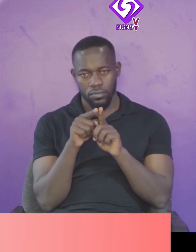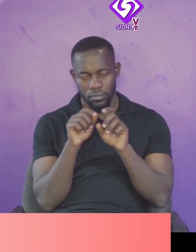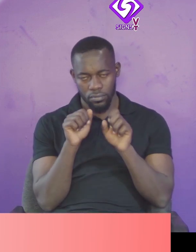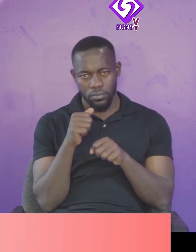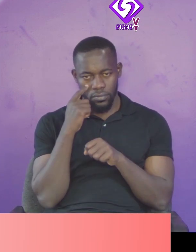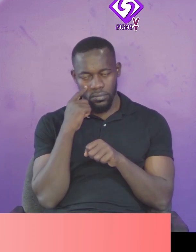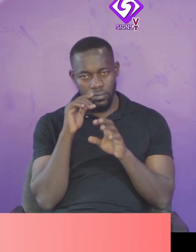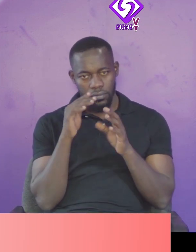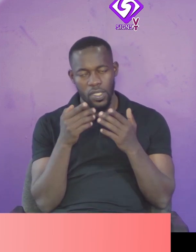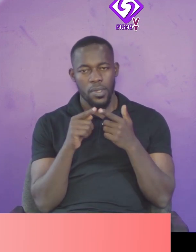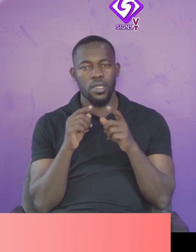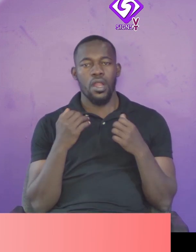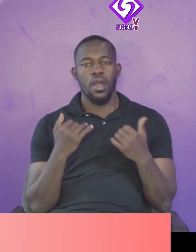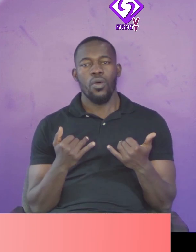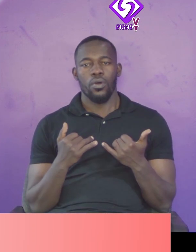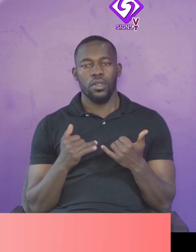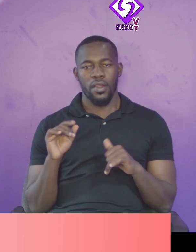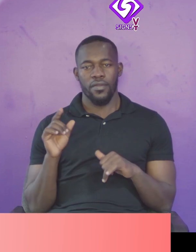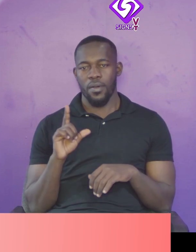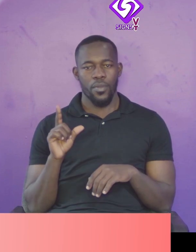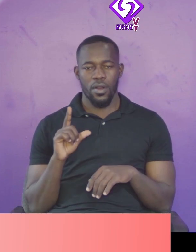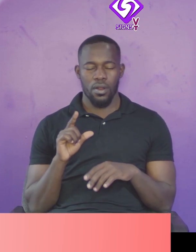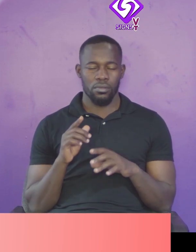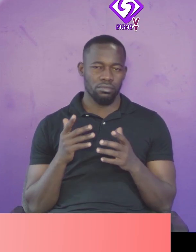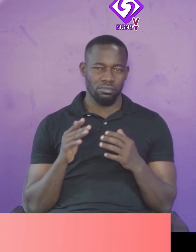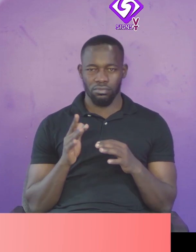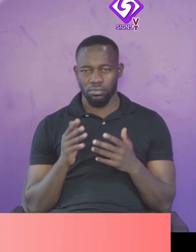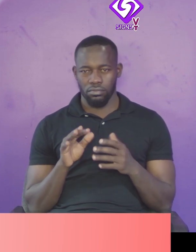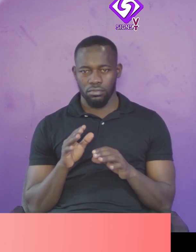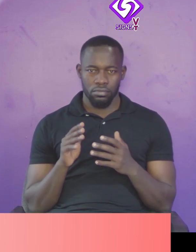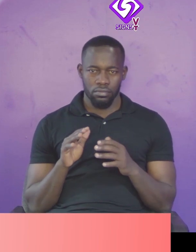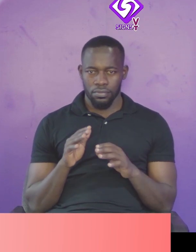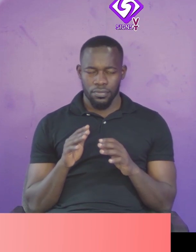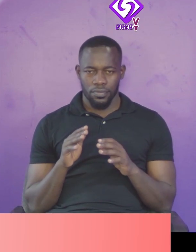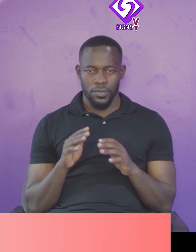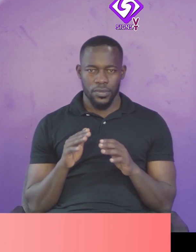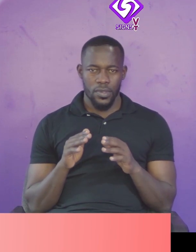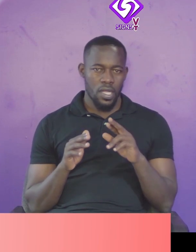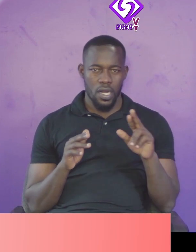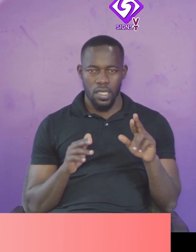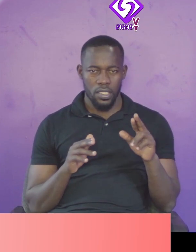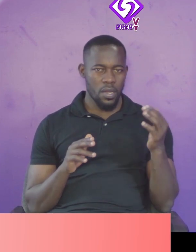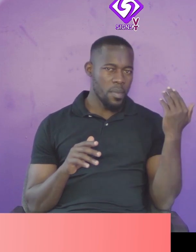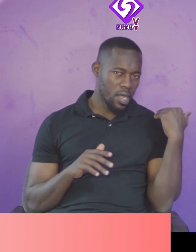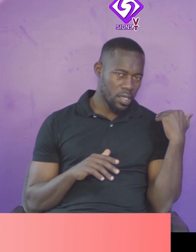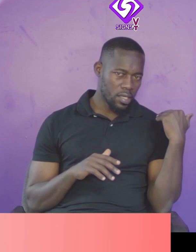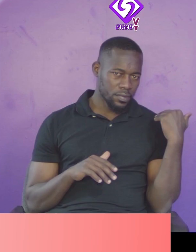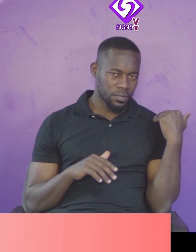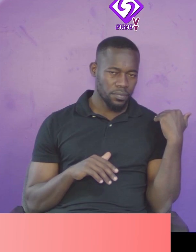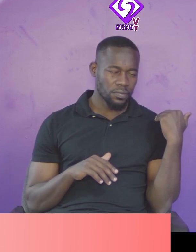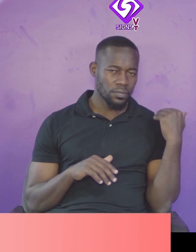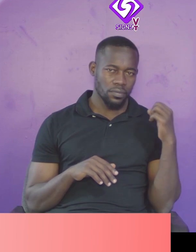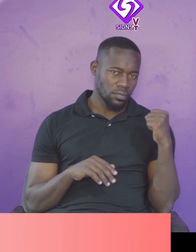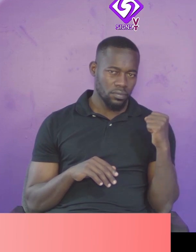But right now, Liverpool doesn't have that right back who